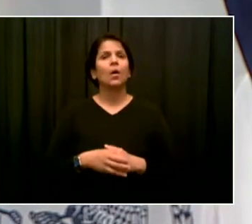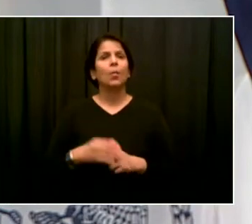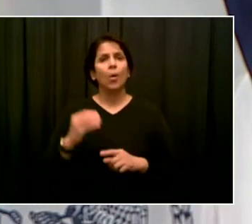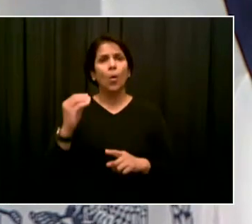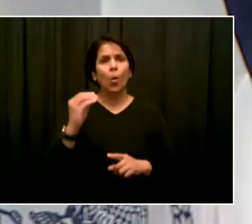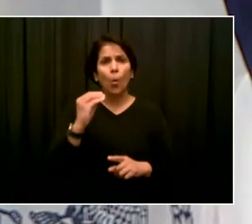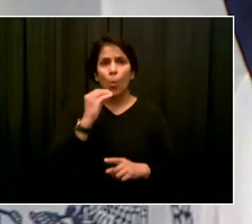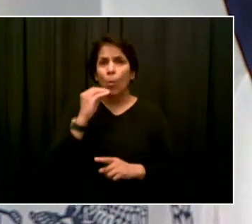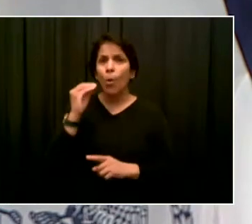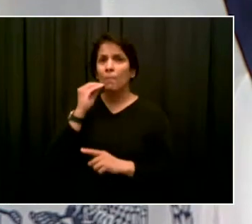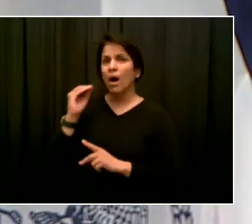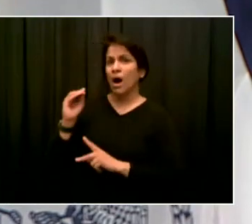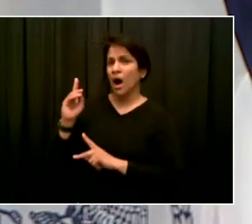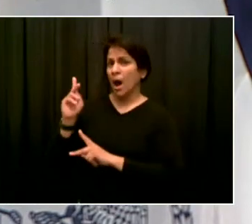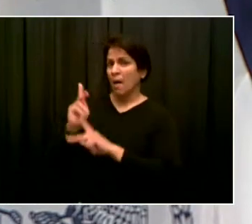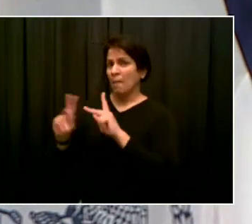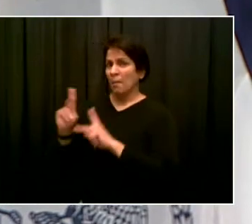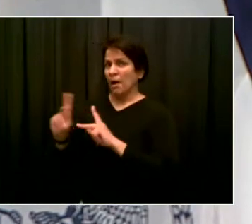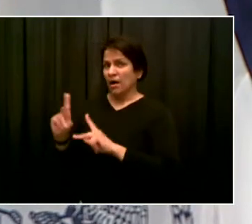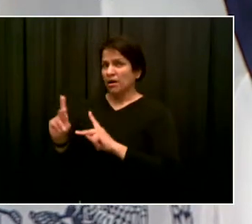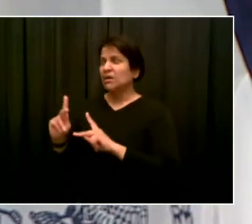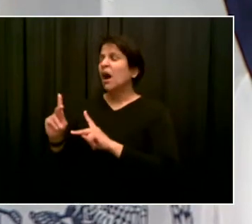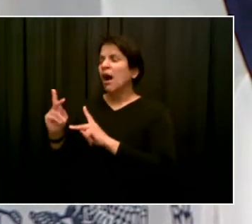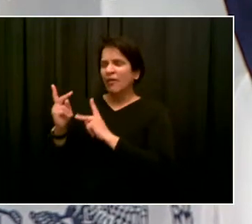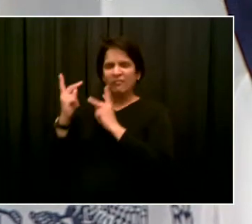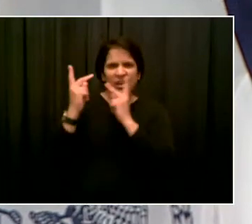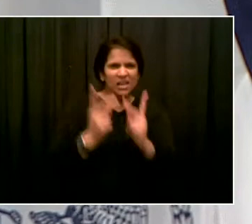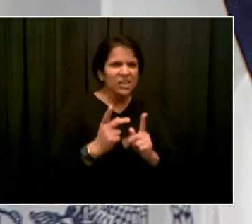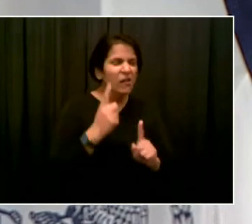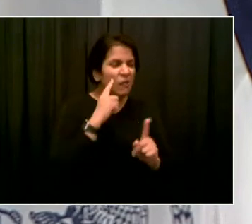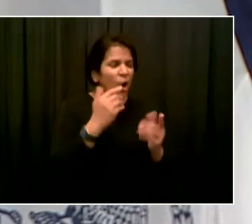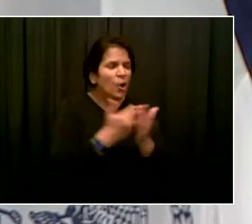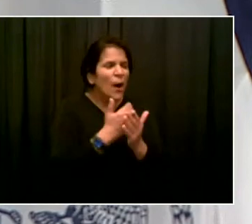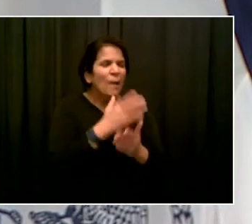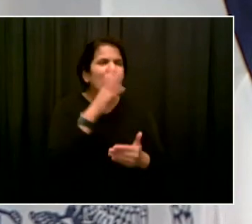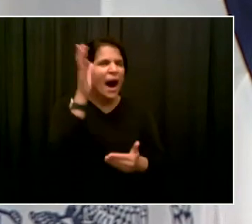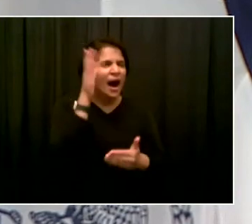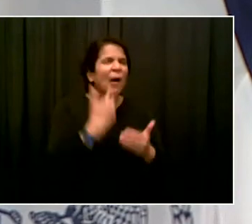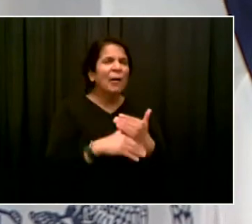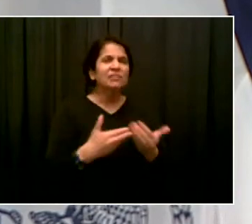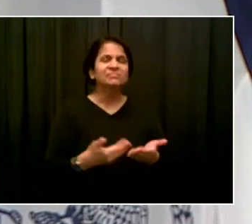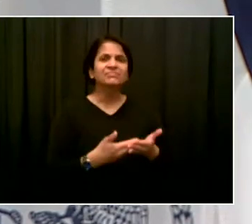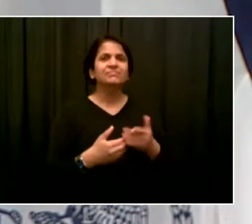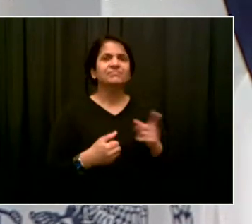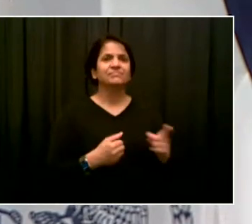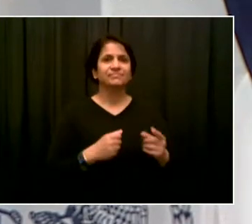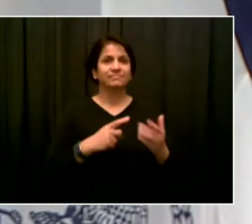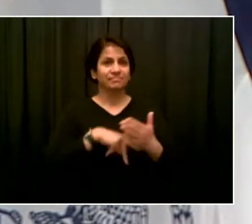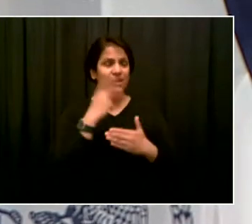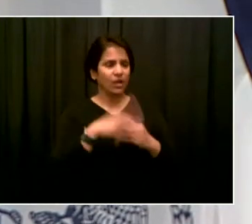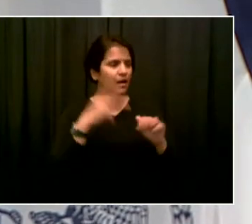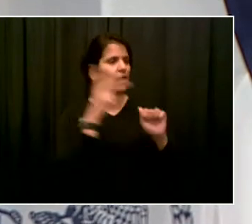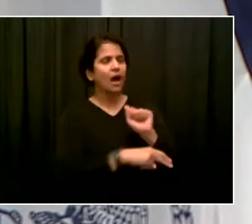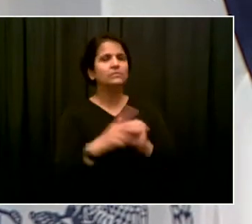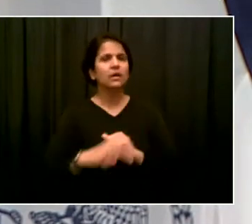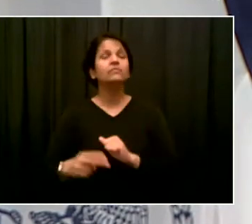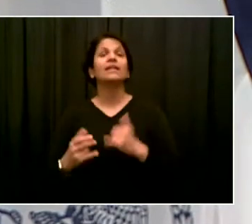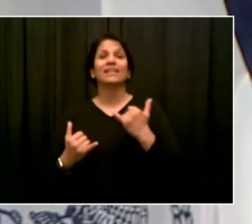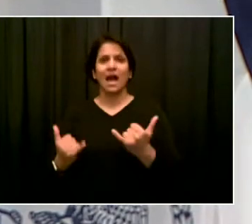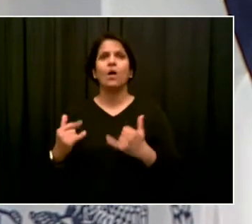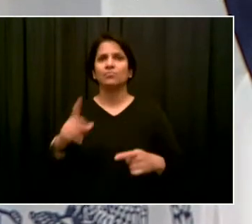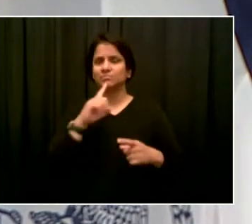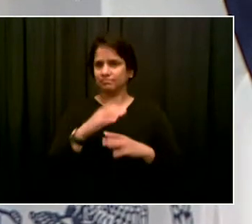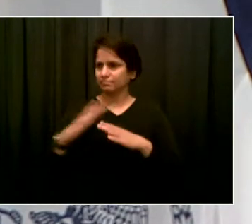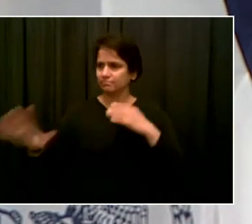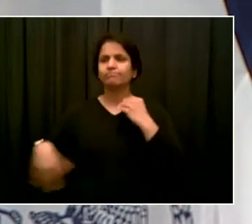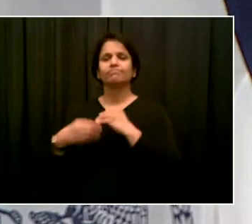a program that you revived after it was cut, before it started actually. But I wanted to ask,